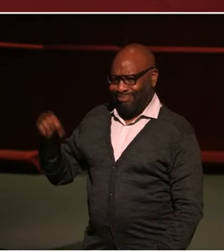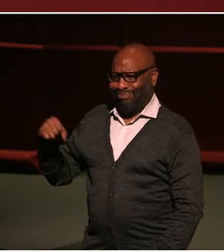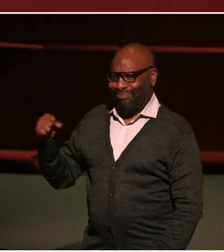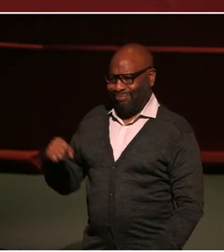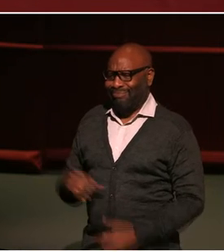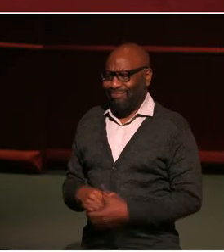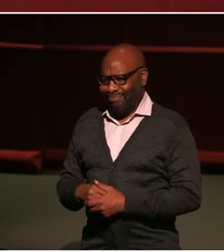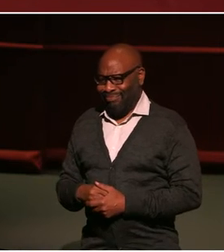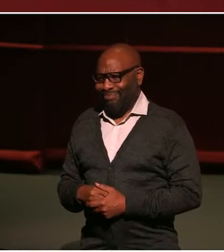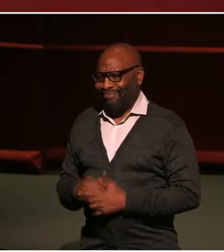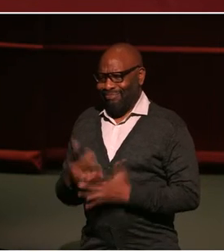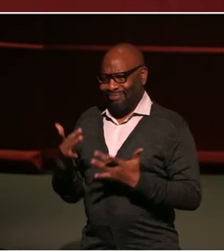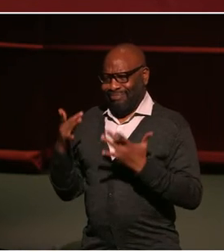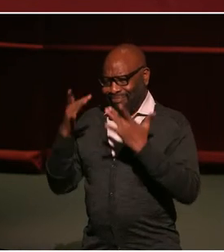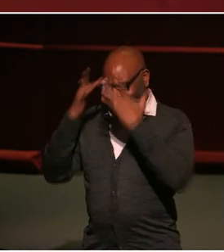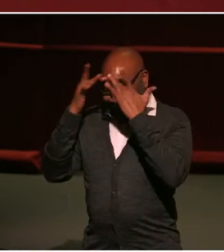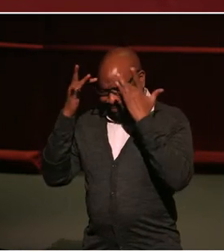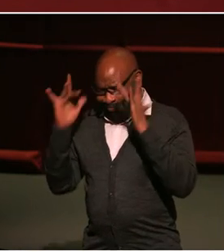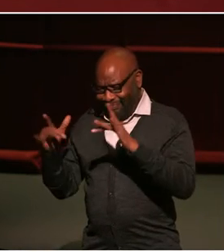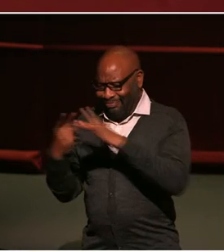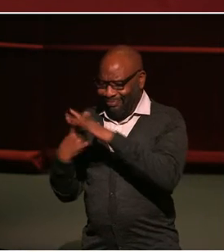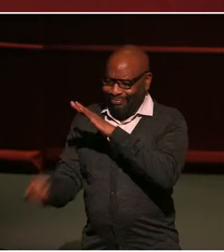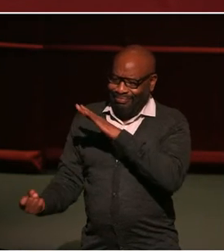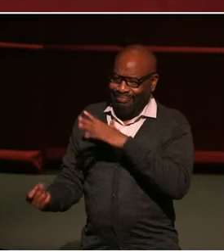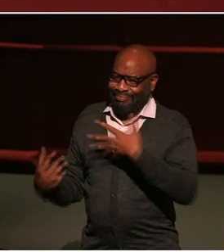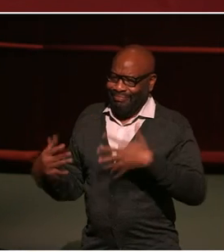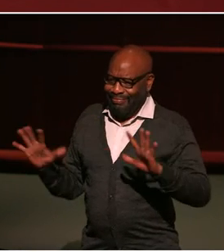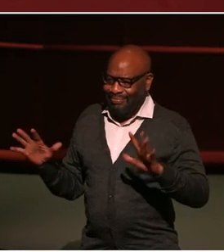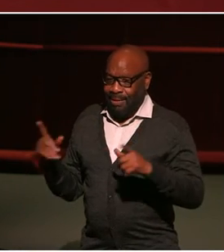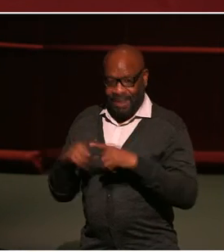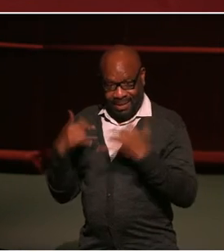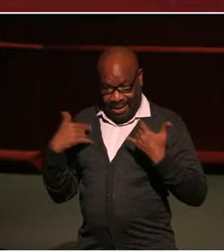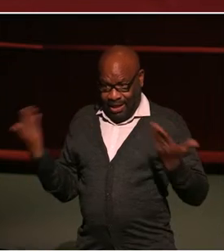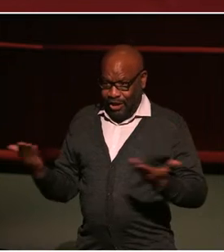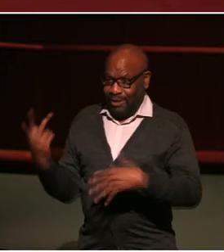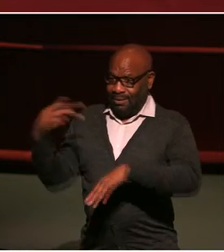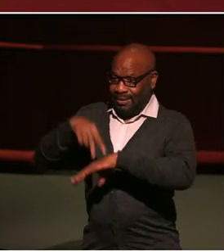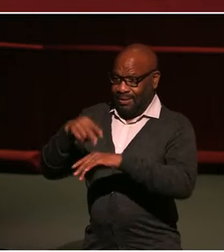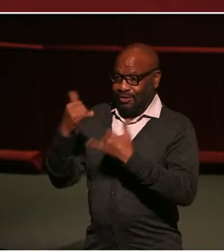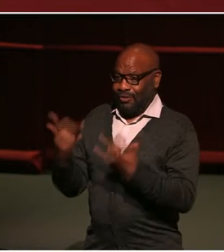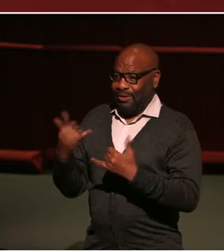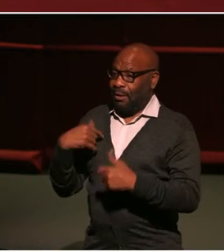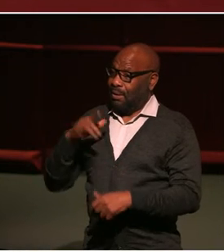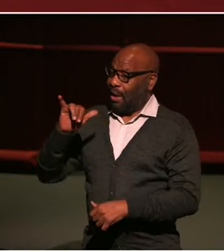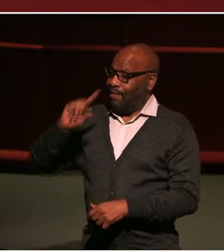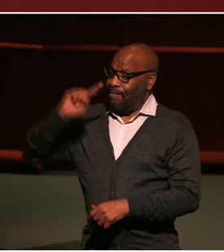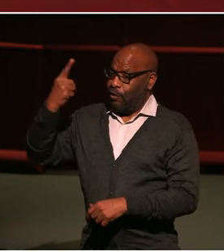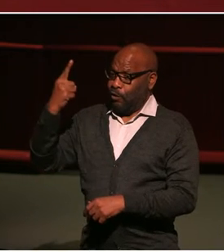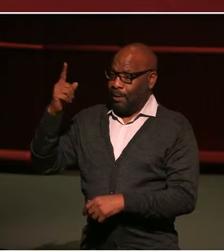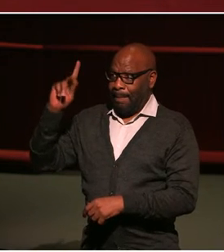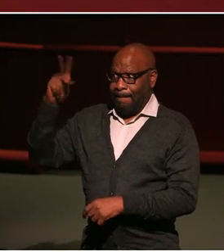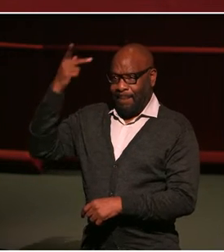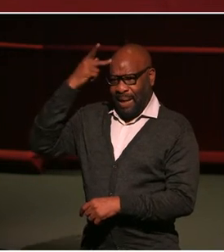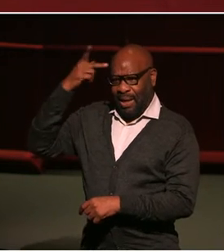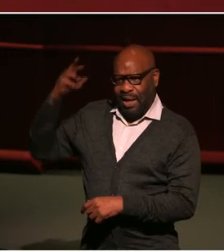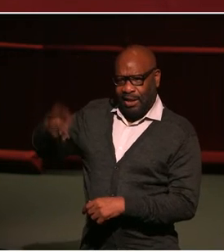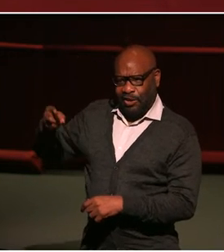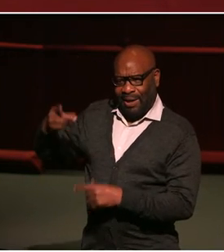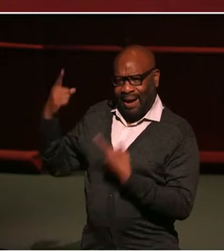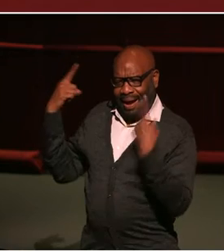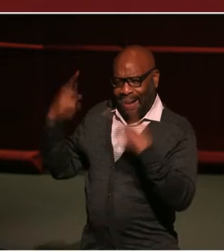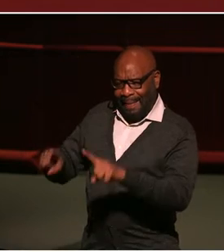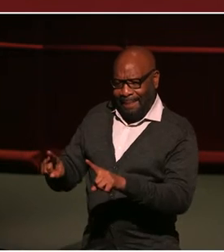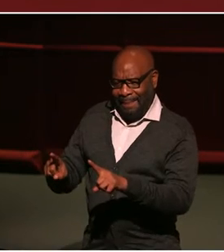you standing on the stage and giving actually probably one of the first political speeches ever given on the stage. And I think